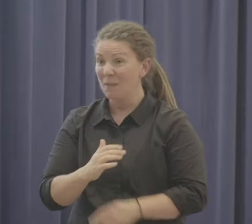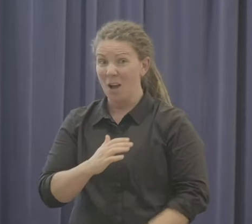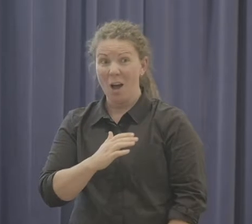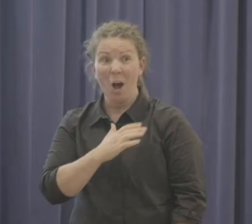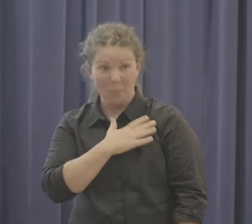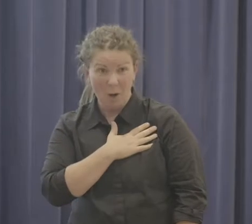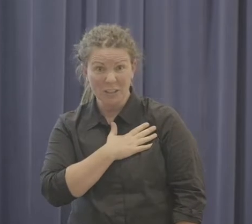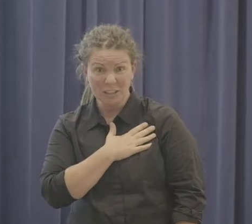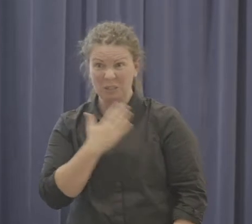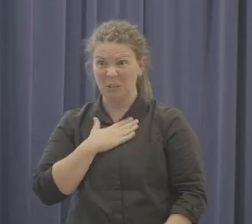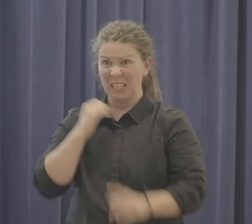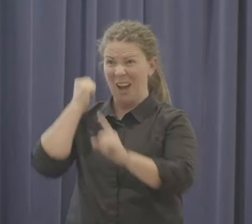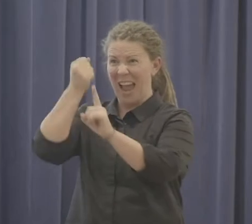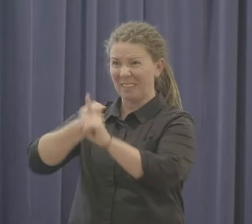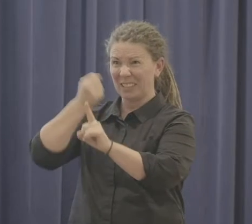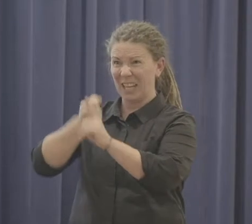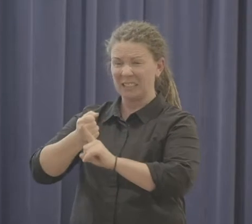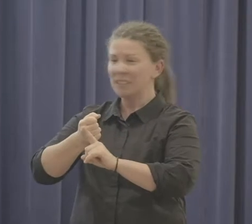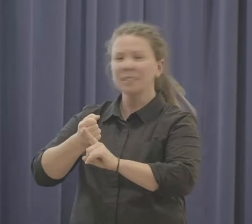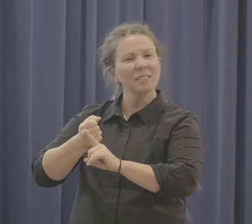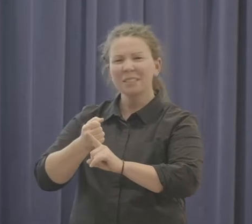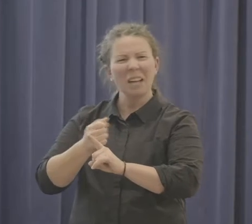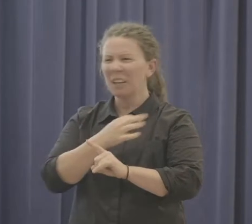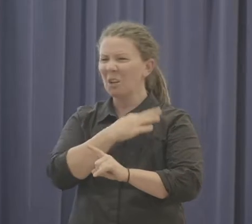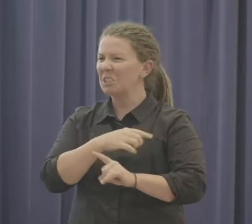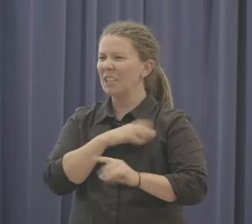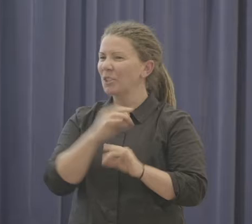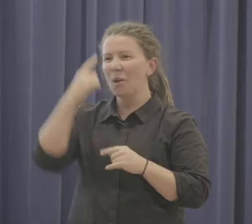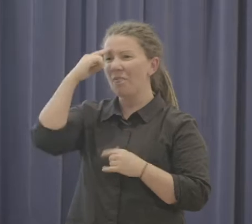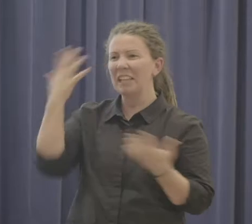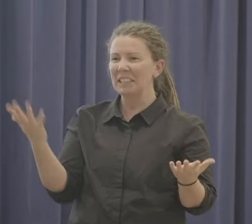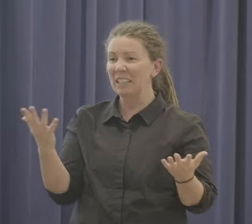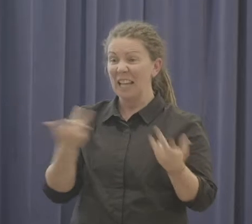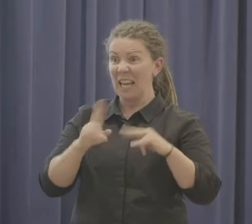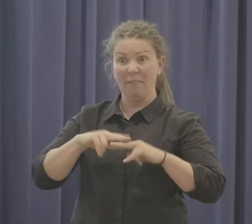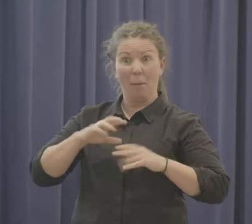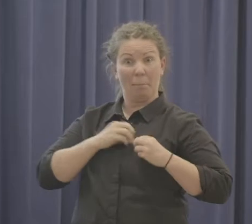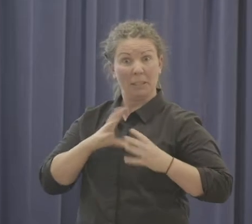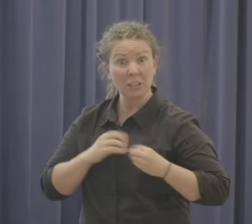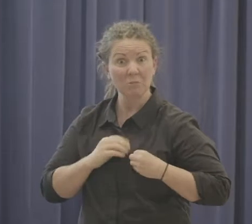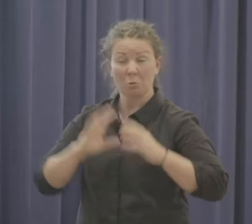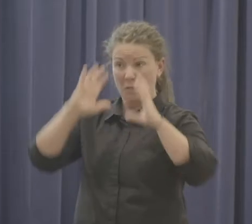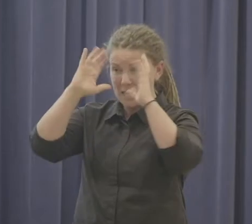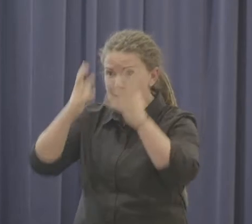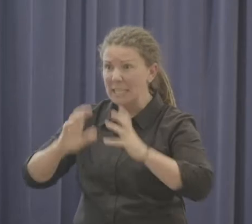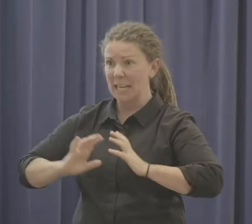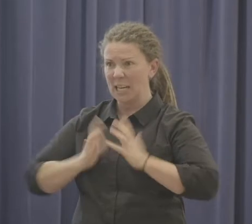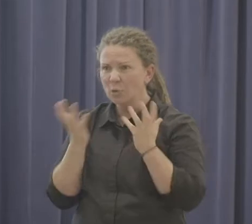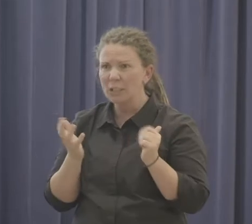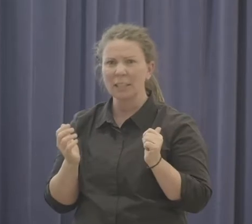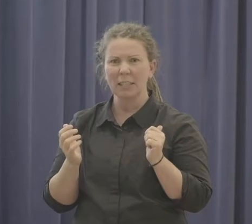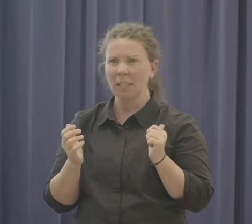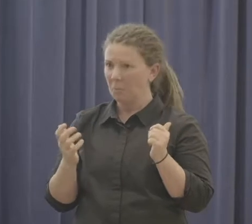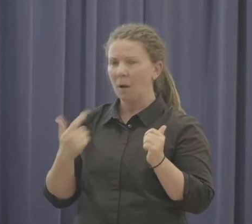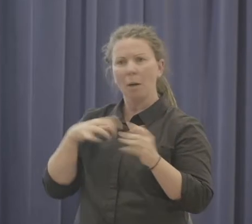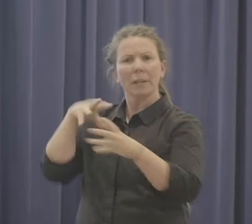I'll be honest, I don't think that I really advocate for a certain cause. I just talk about it if it interests me or I'm involved in it. I don't go